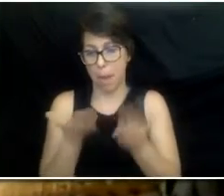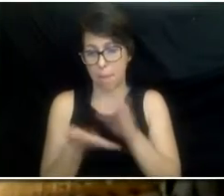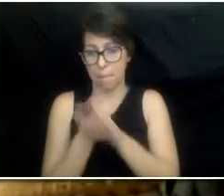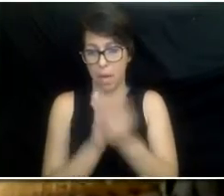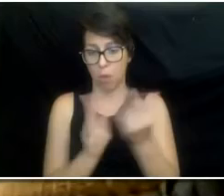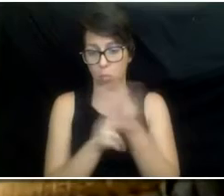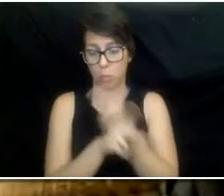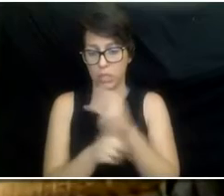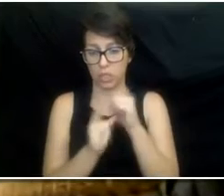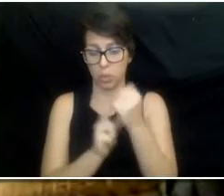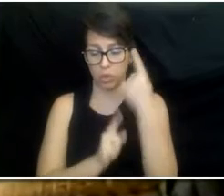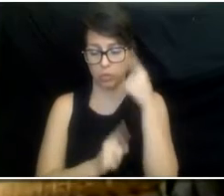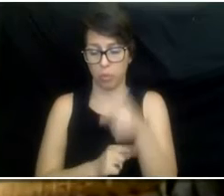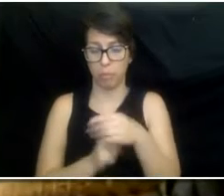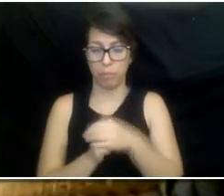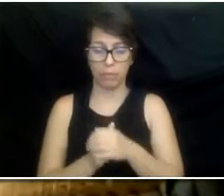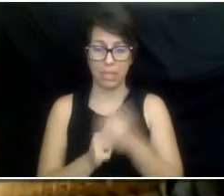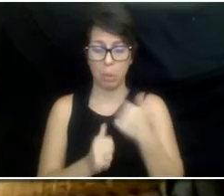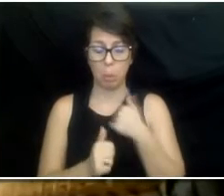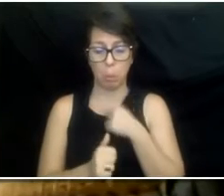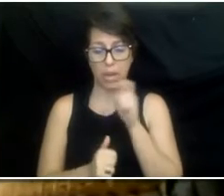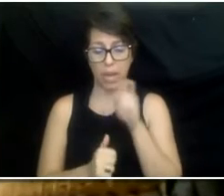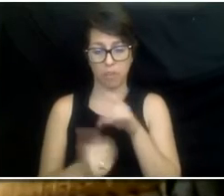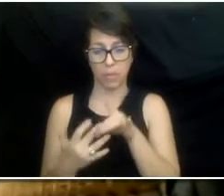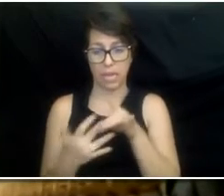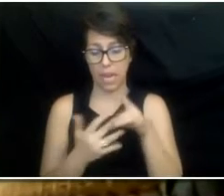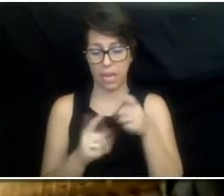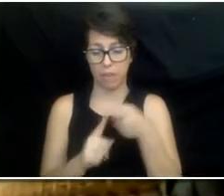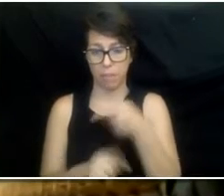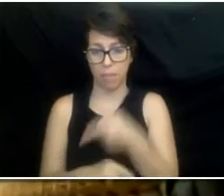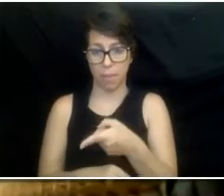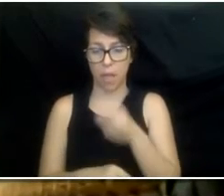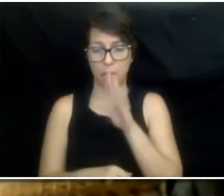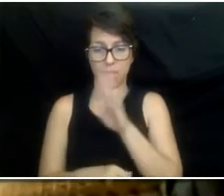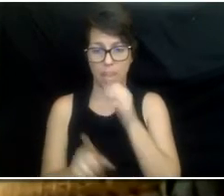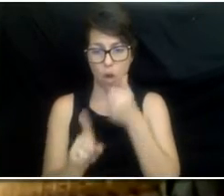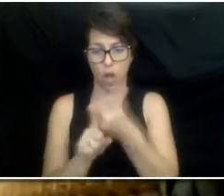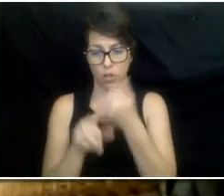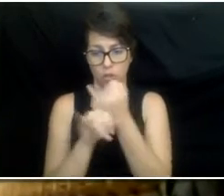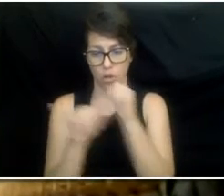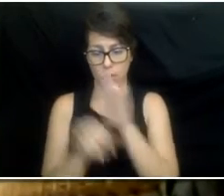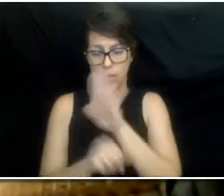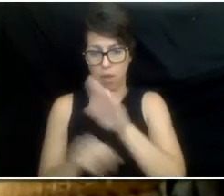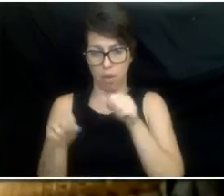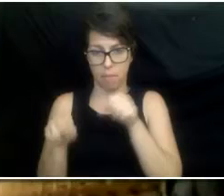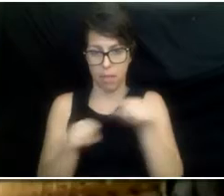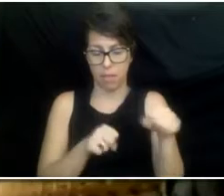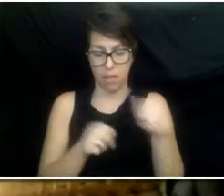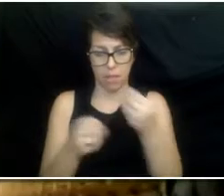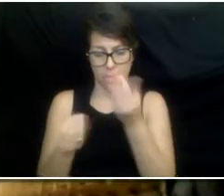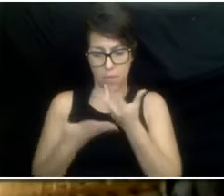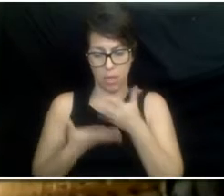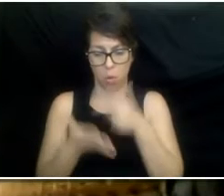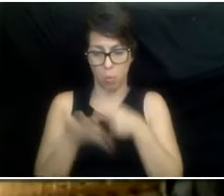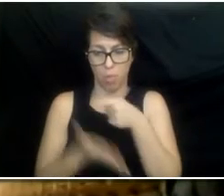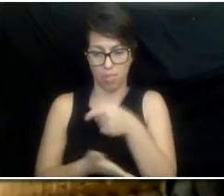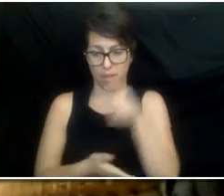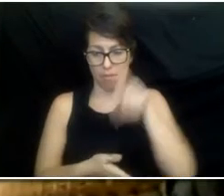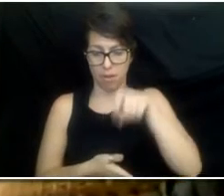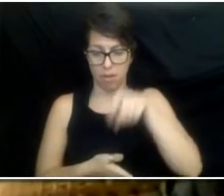Helen and I might have had a hearing on this not too long ago um these batter intervention programs there are all sorts of